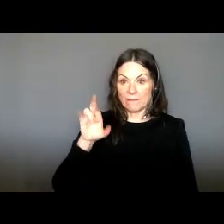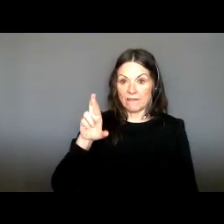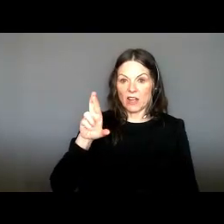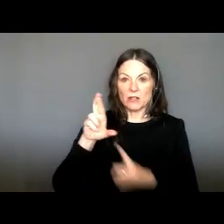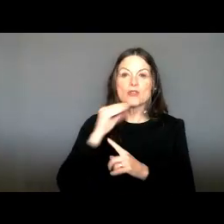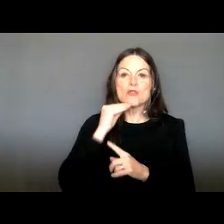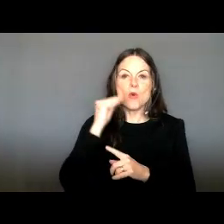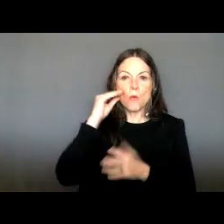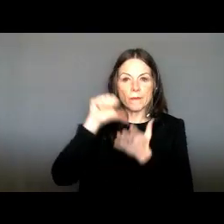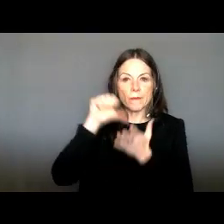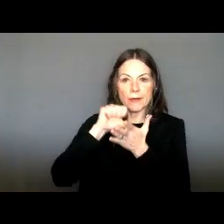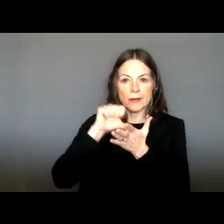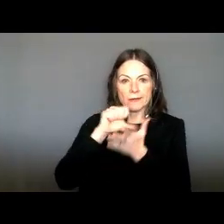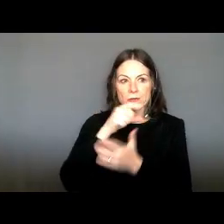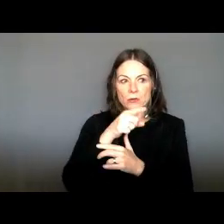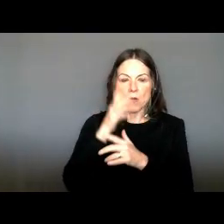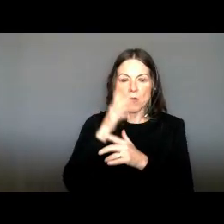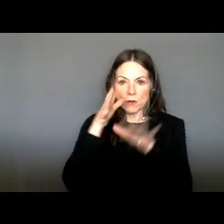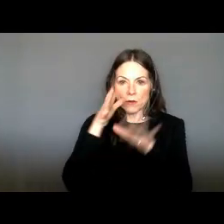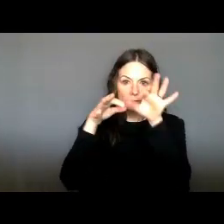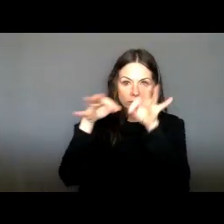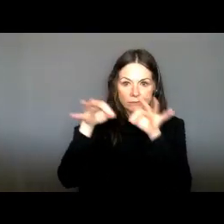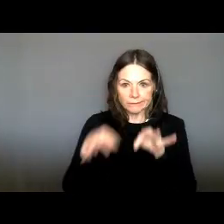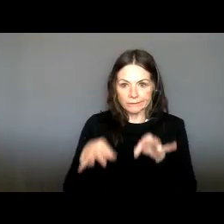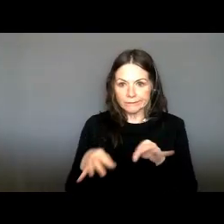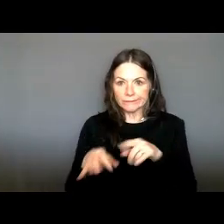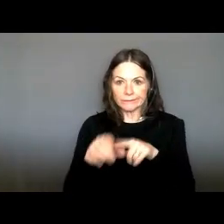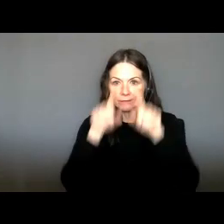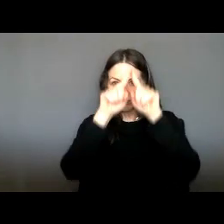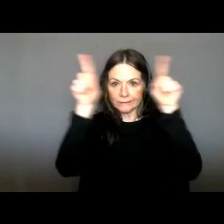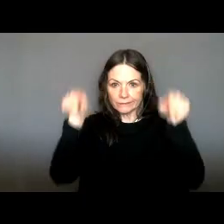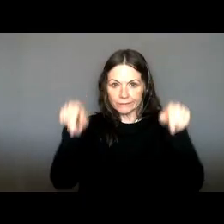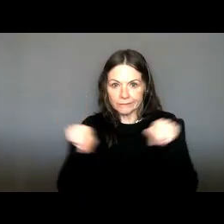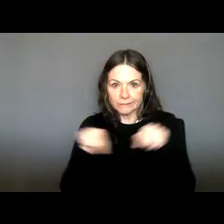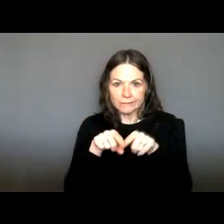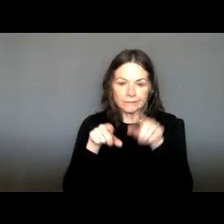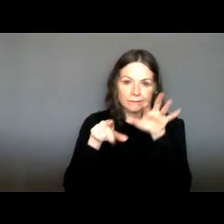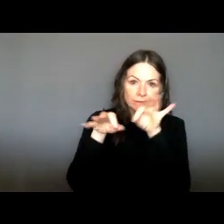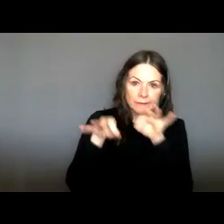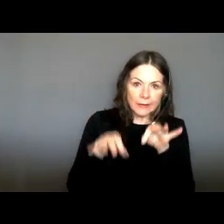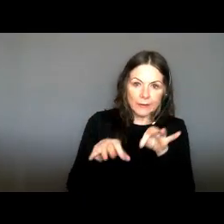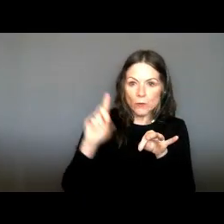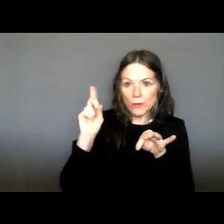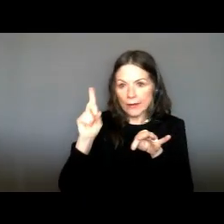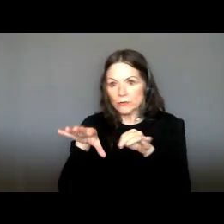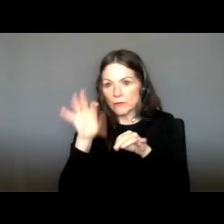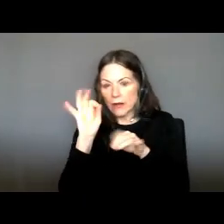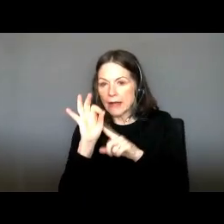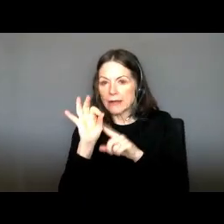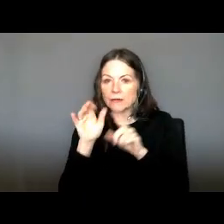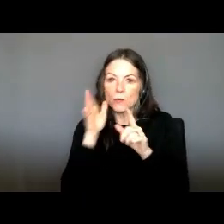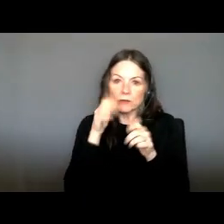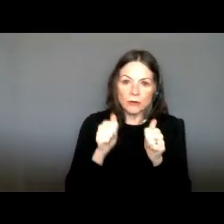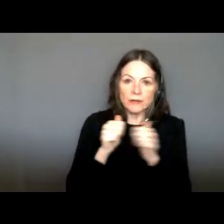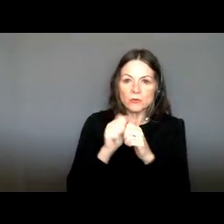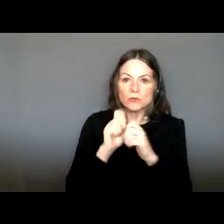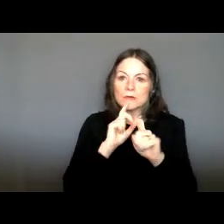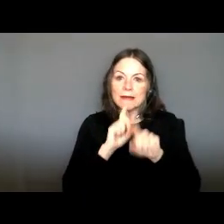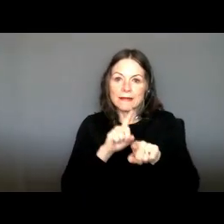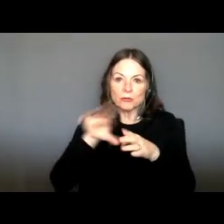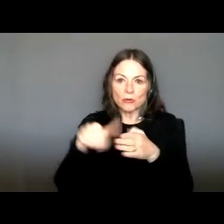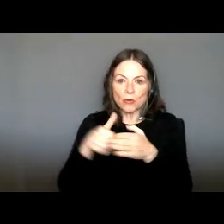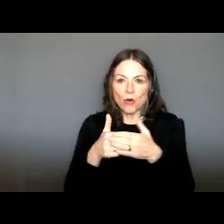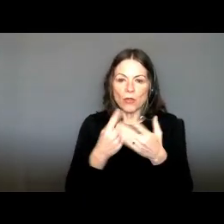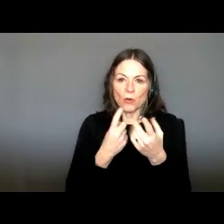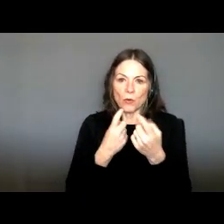go through this homepage of the Benefits Wayfinder. I will guide you through it. We will answer together all of the questions, and after